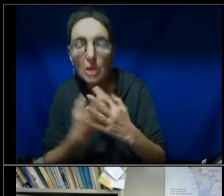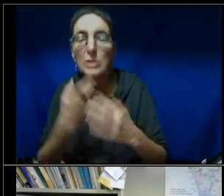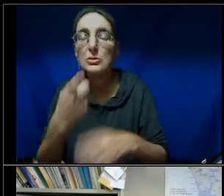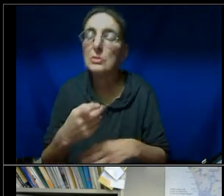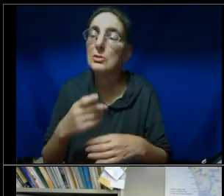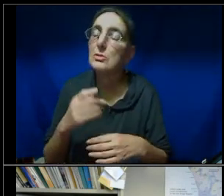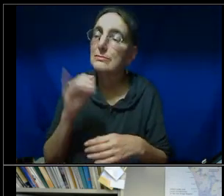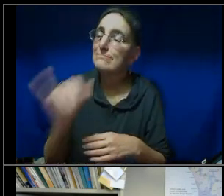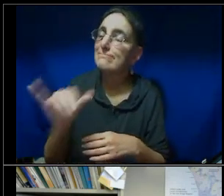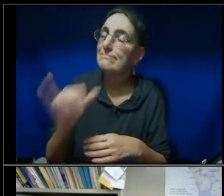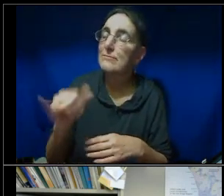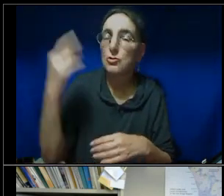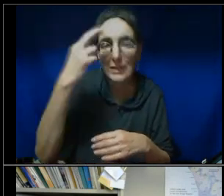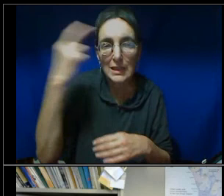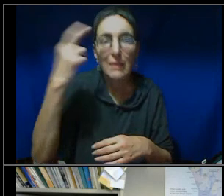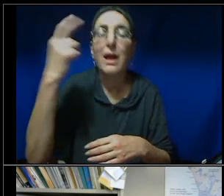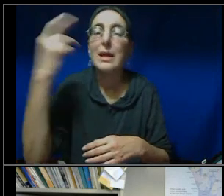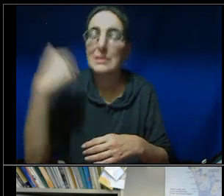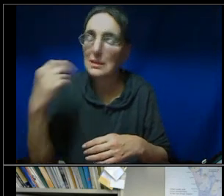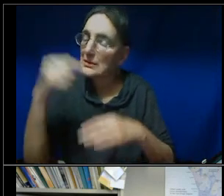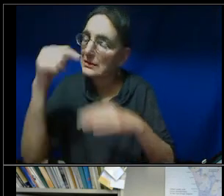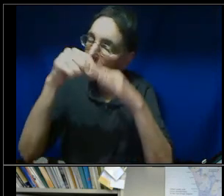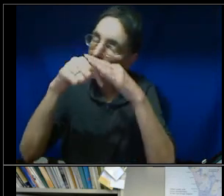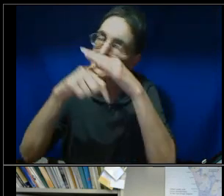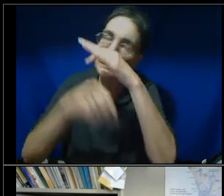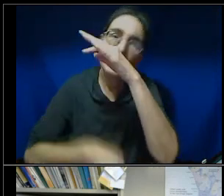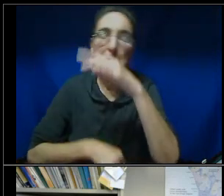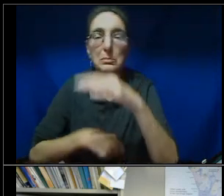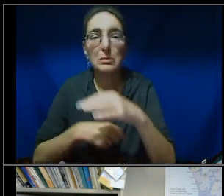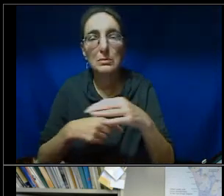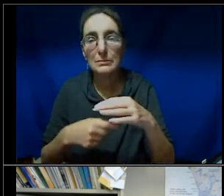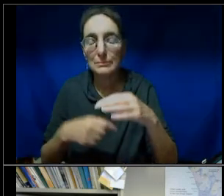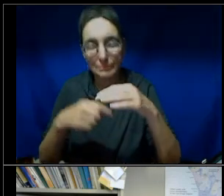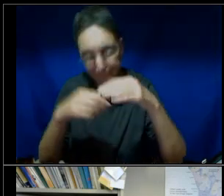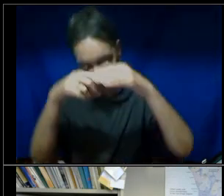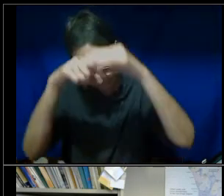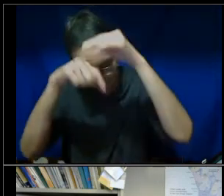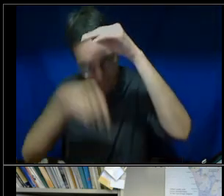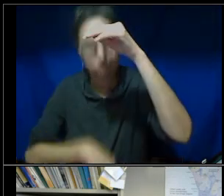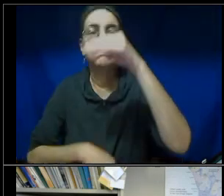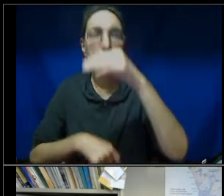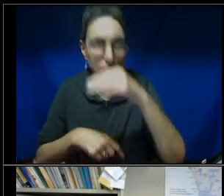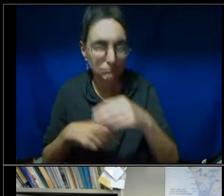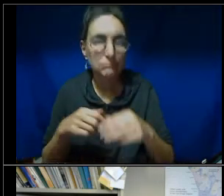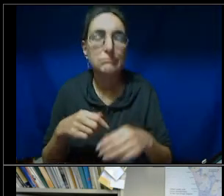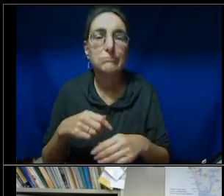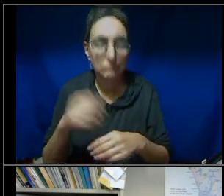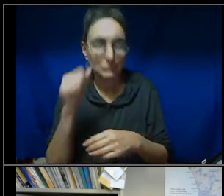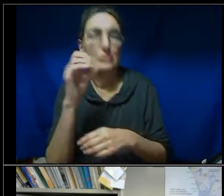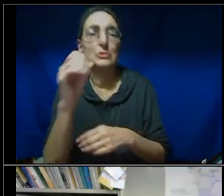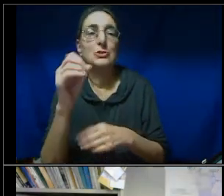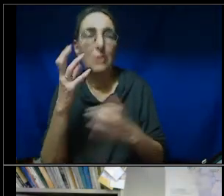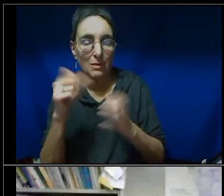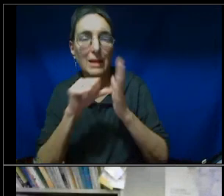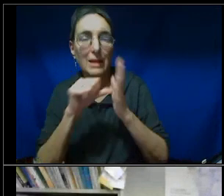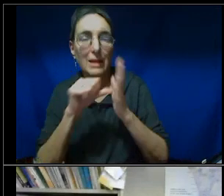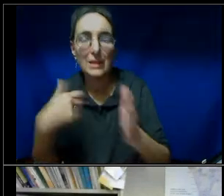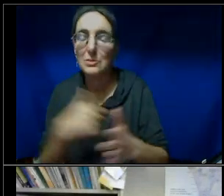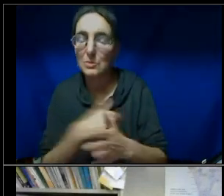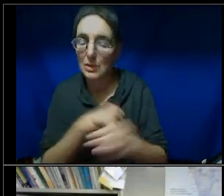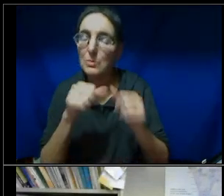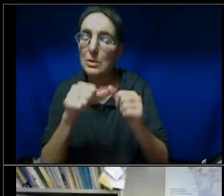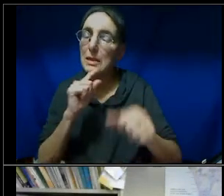much deeper and deeper and deeper it goes. And so I want to emphasize that we remain committed to